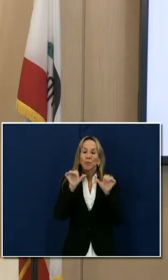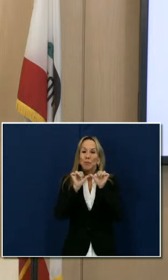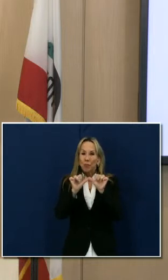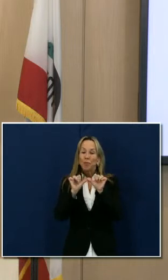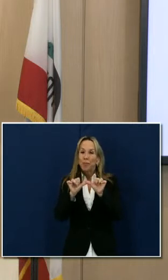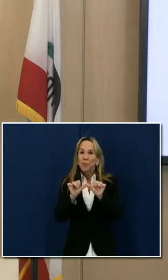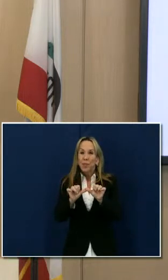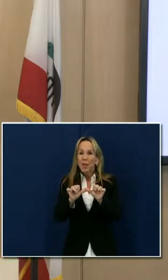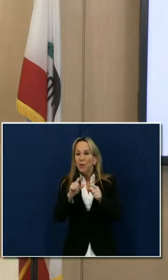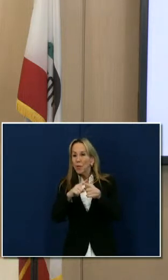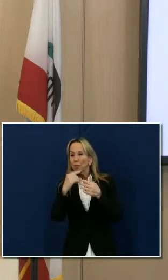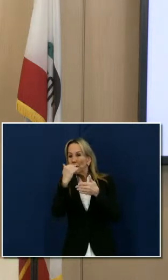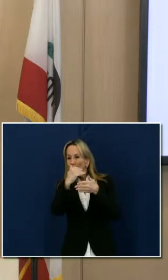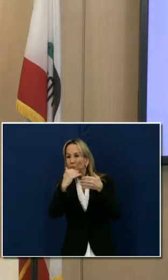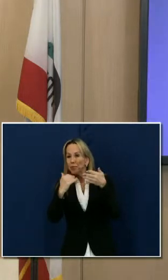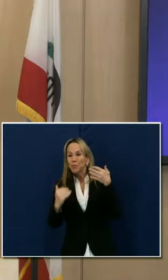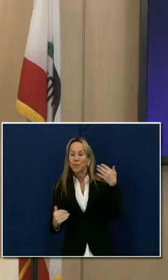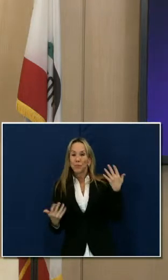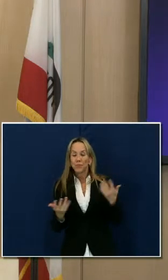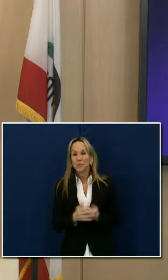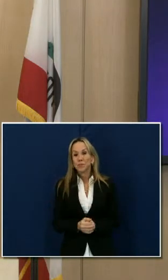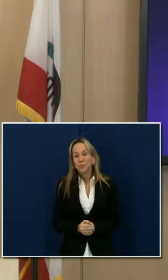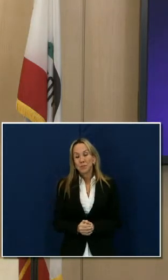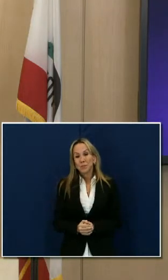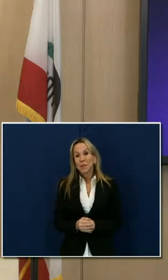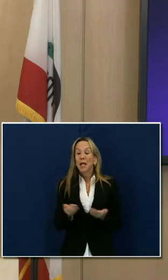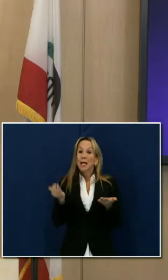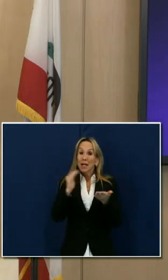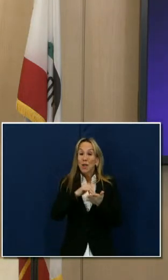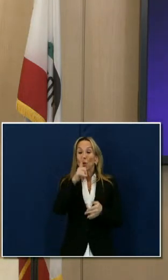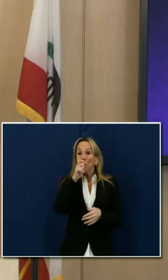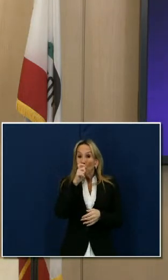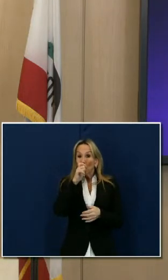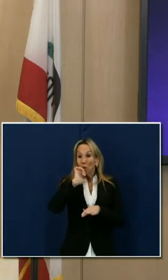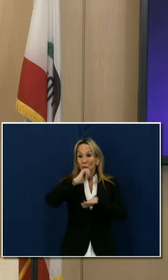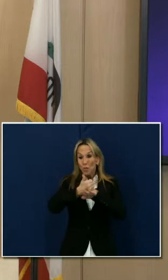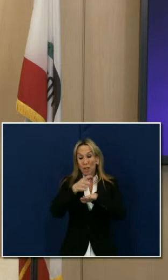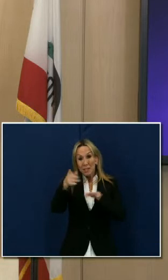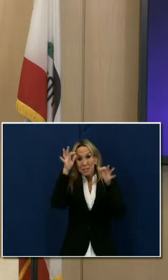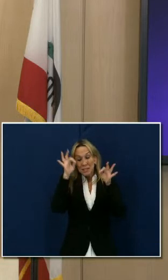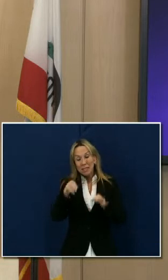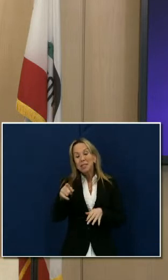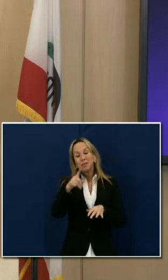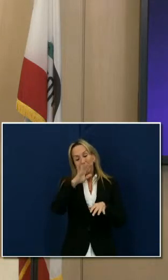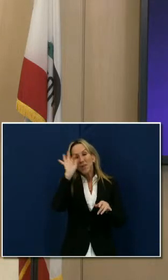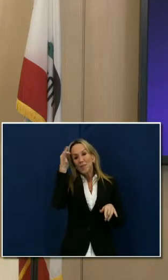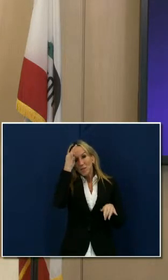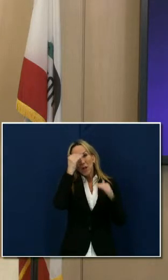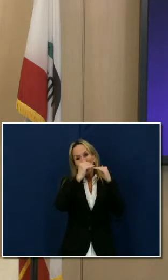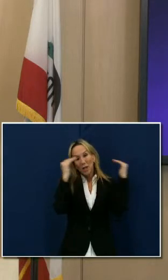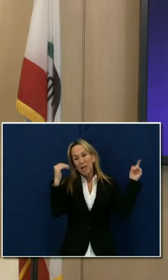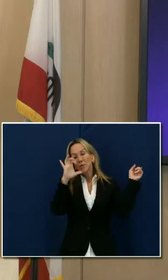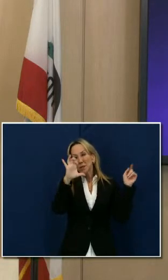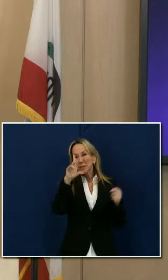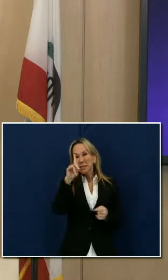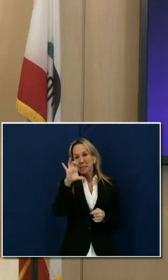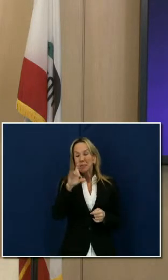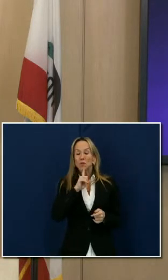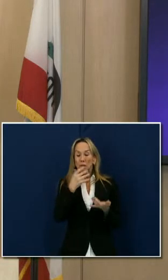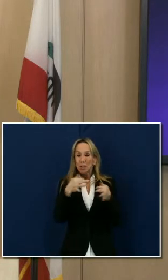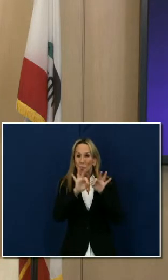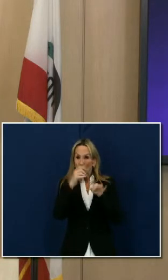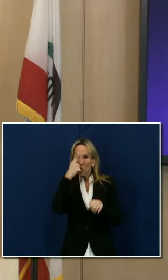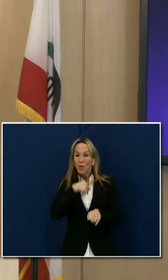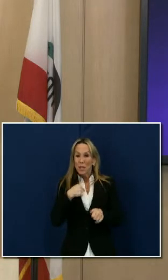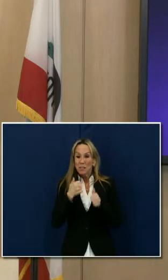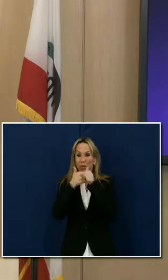through this process that has been created, again, at the federal level, and is important for us to follow that and continue to